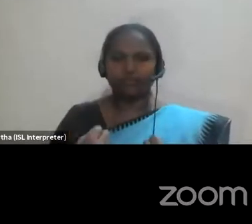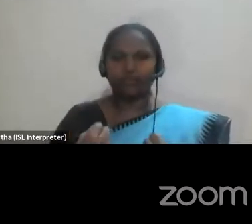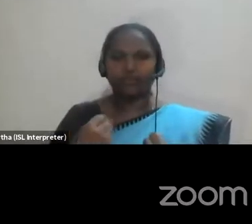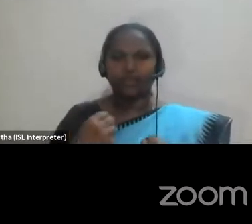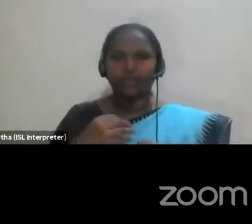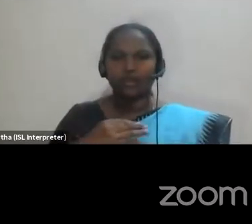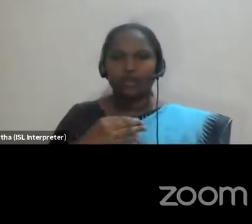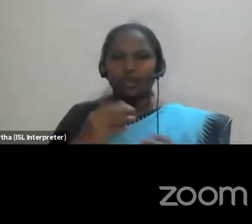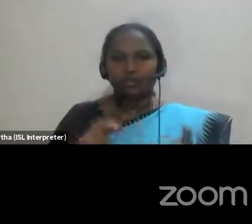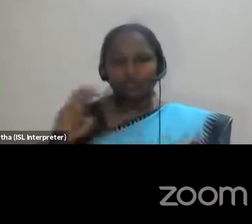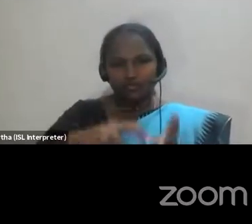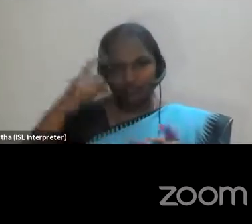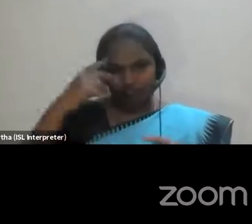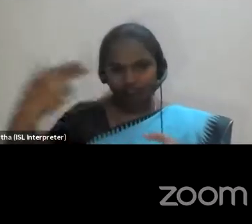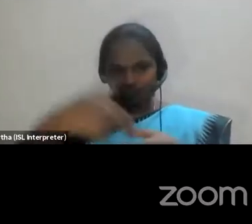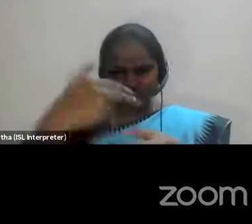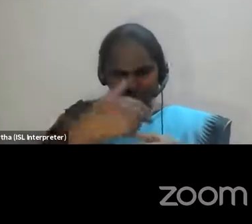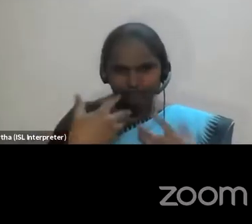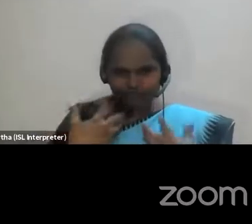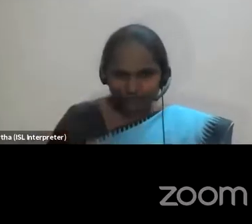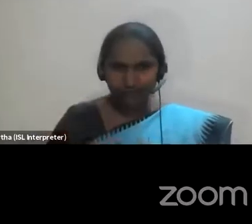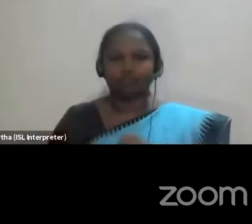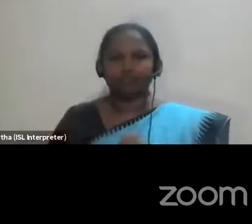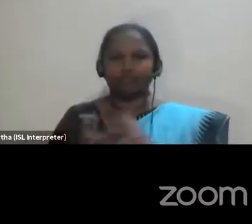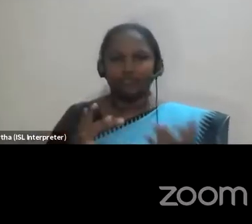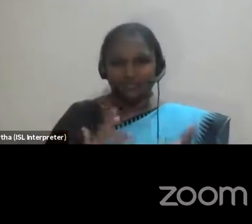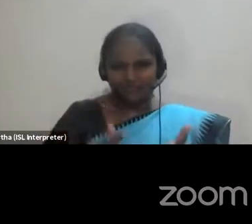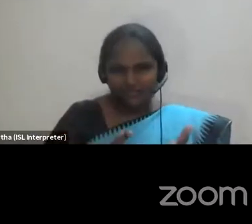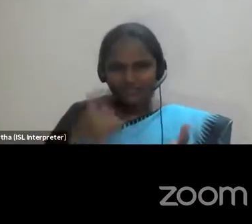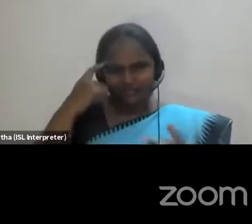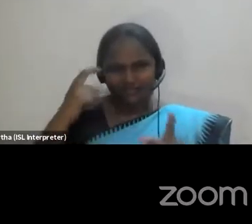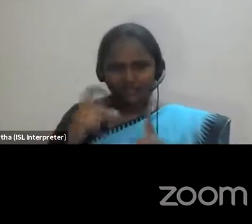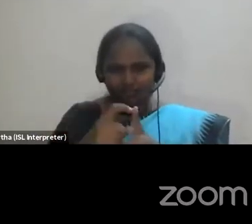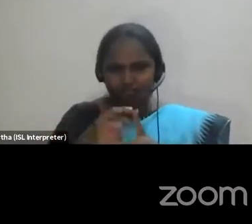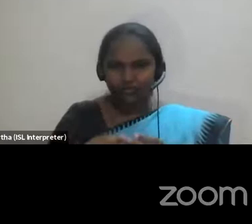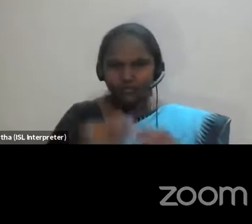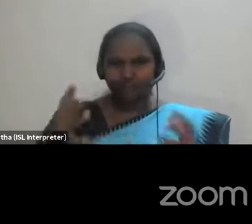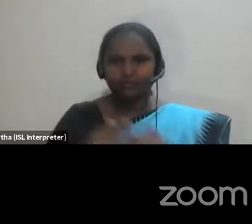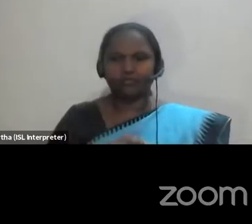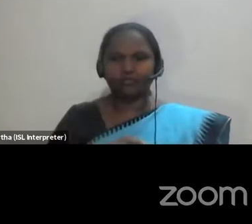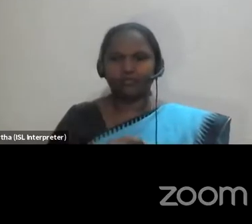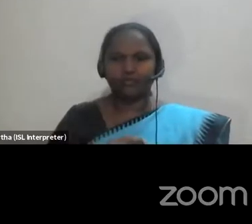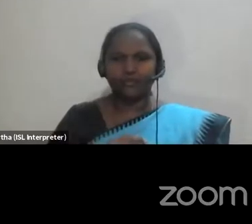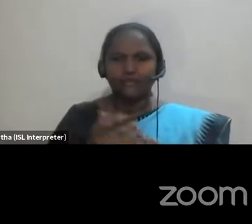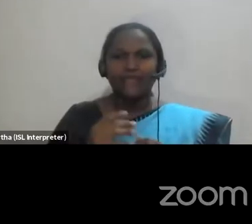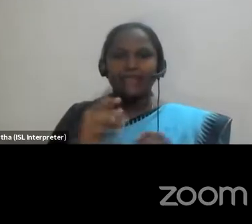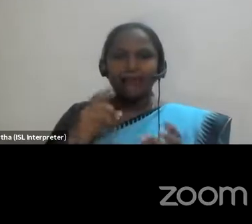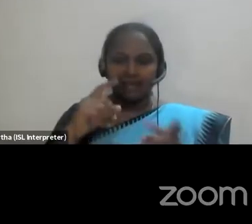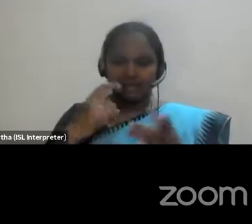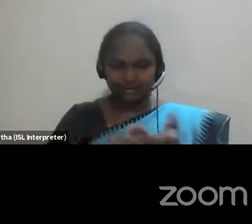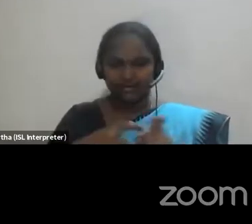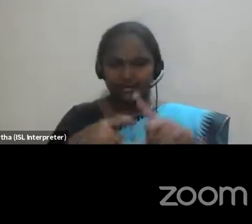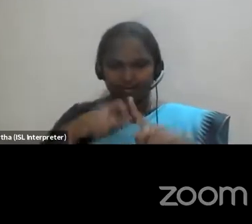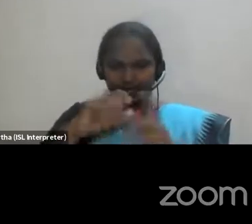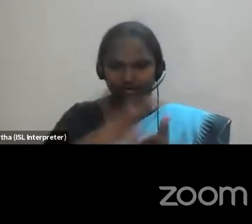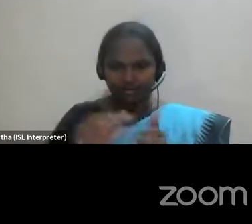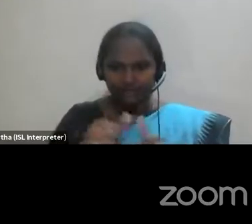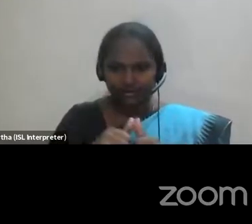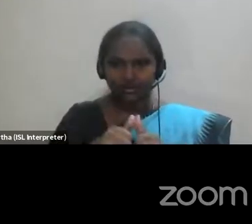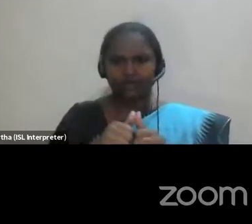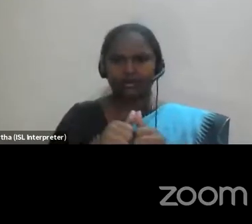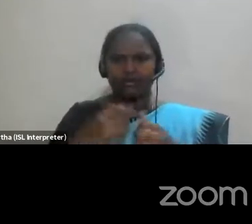outstanding participants. We have a technology industry stalwart in Rekha Menon. She wears